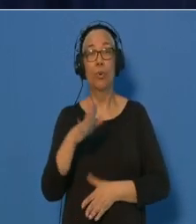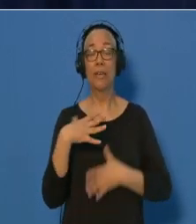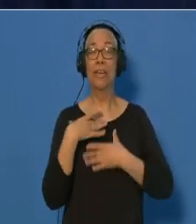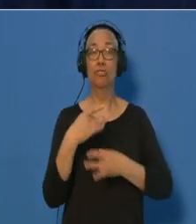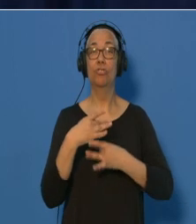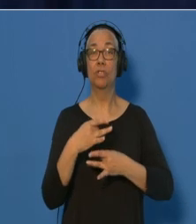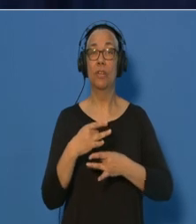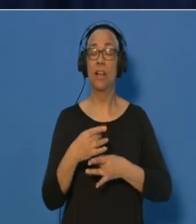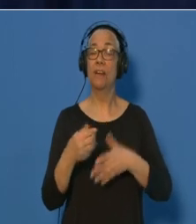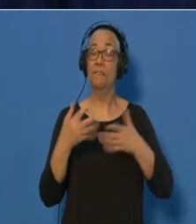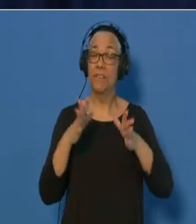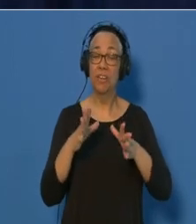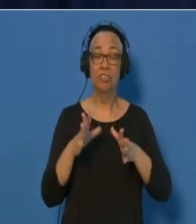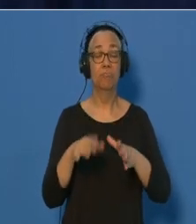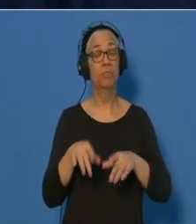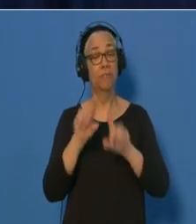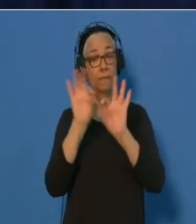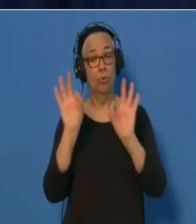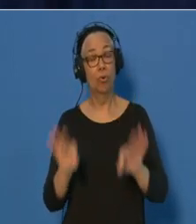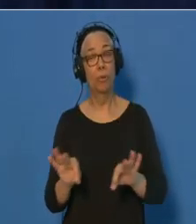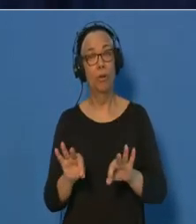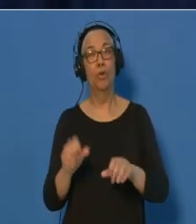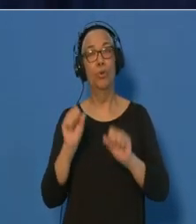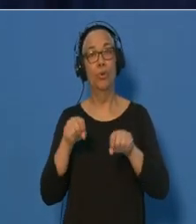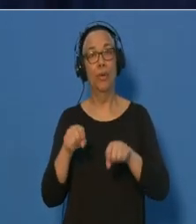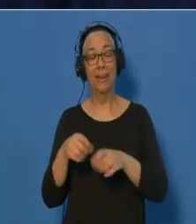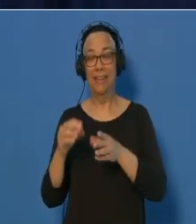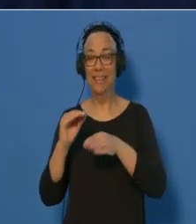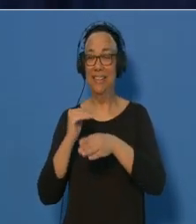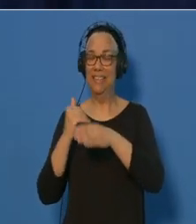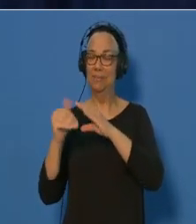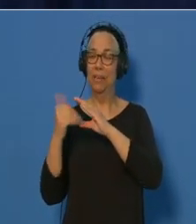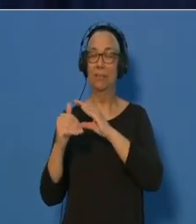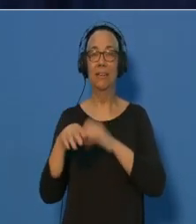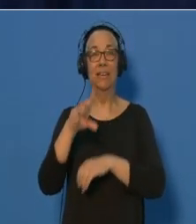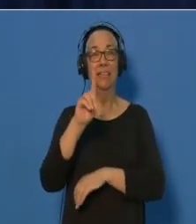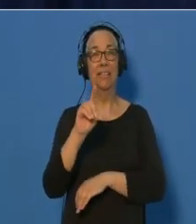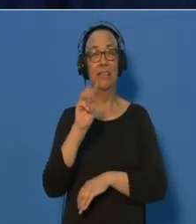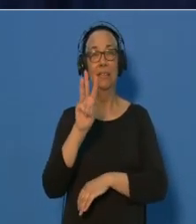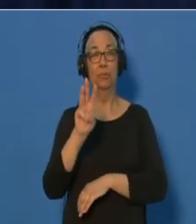Career Scope online assessment, you can send an email to